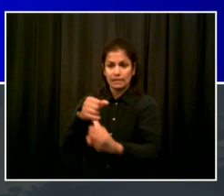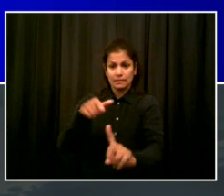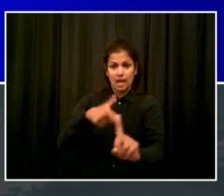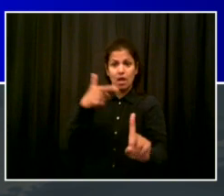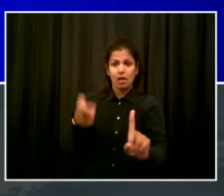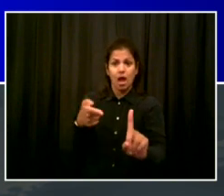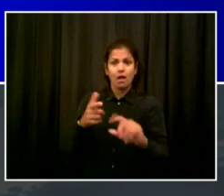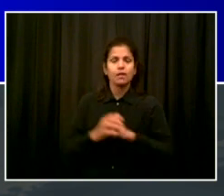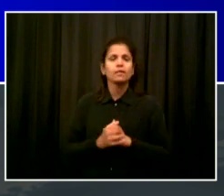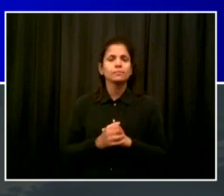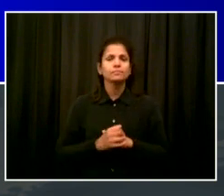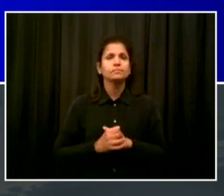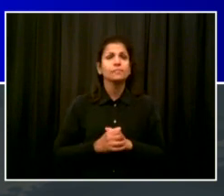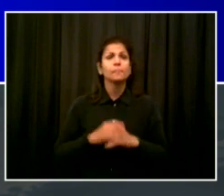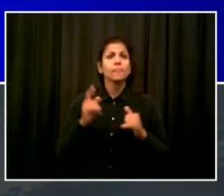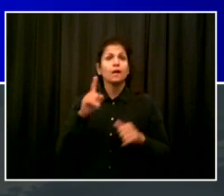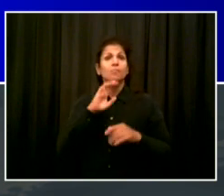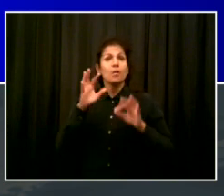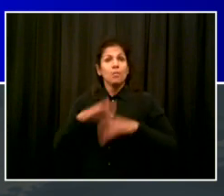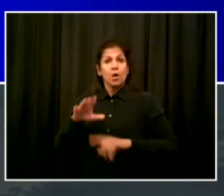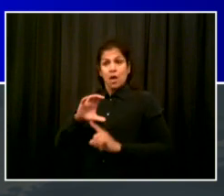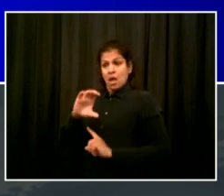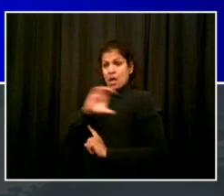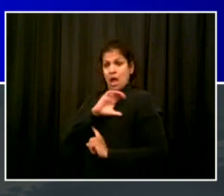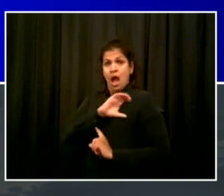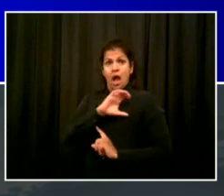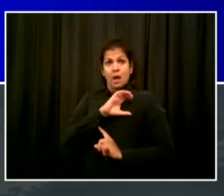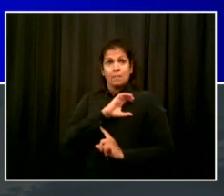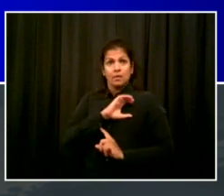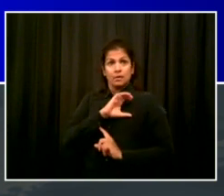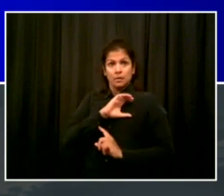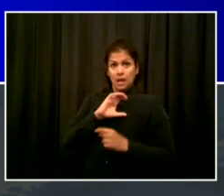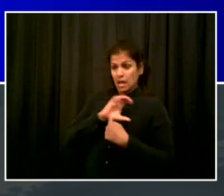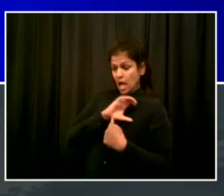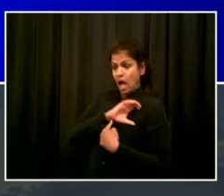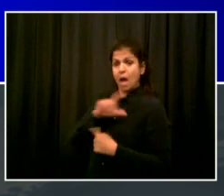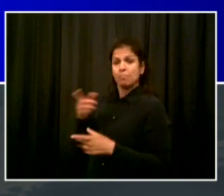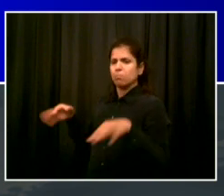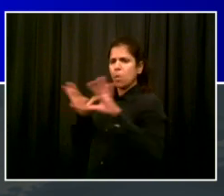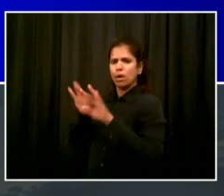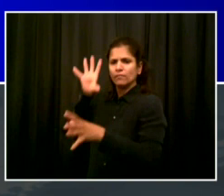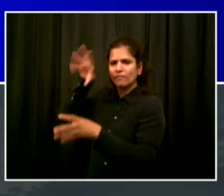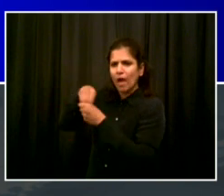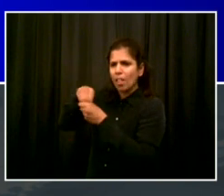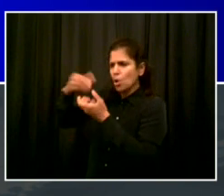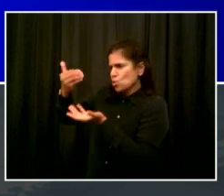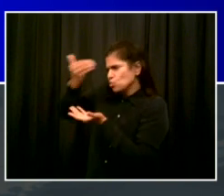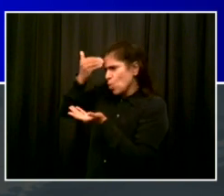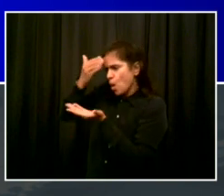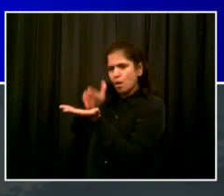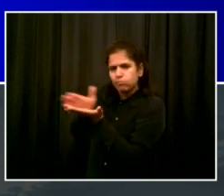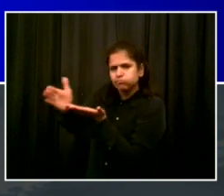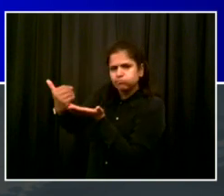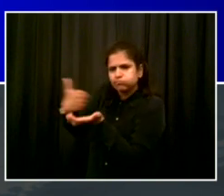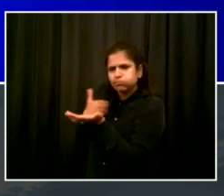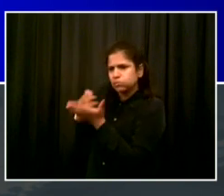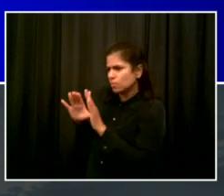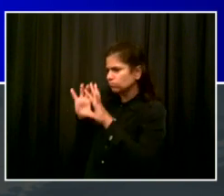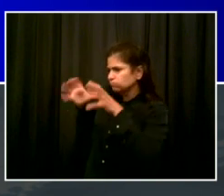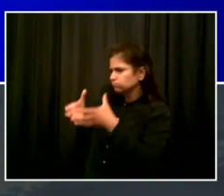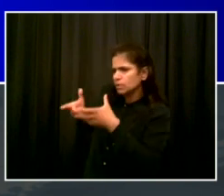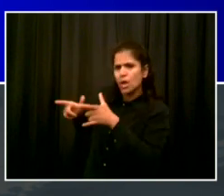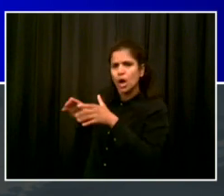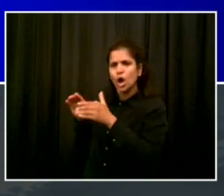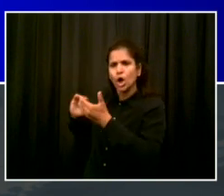dislocation and the breakdown of the basic functioning of our criminal justice system in terms of our courts.